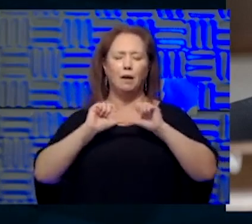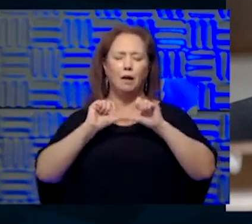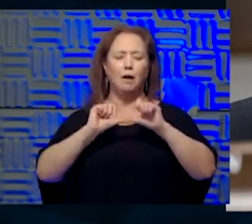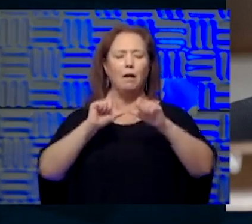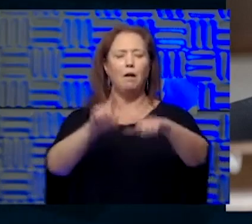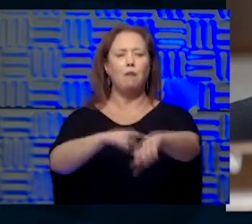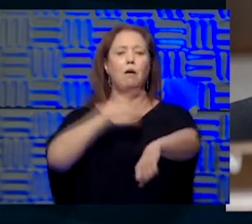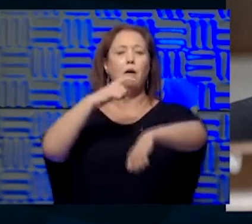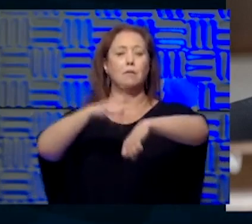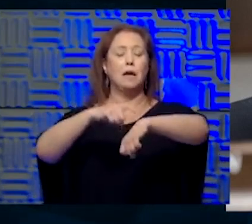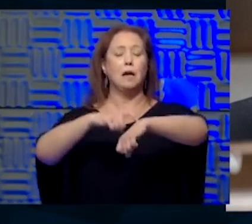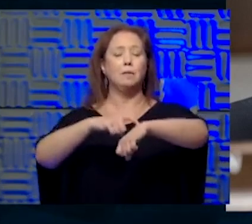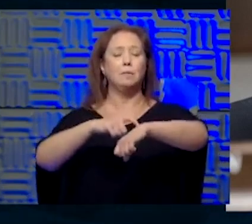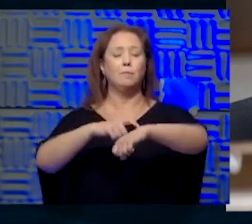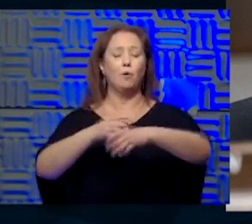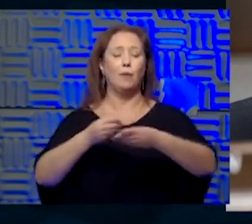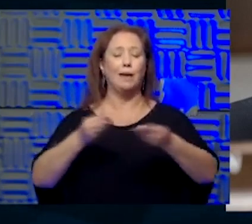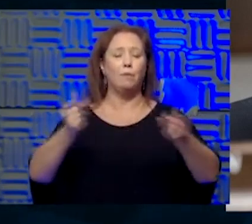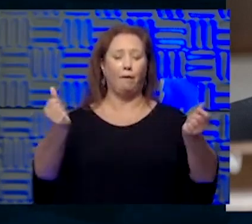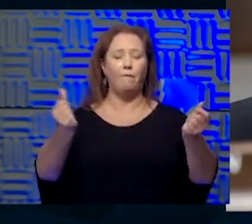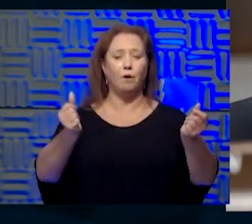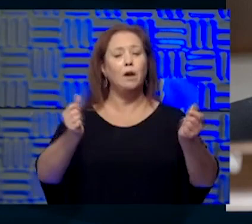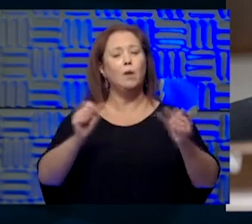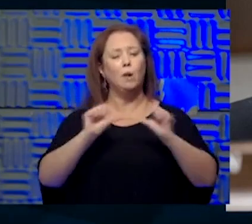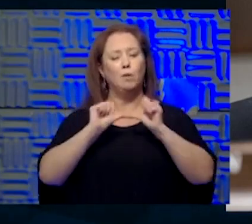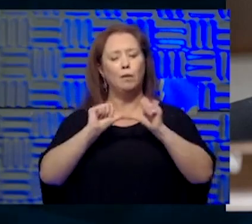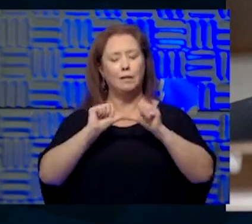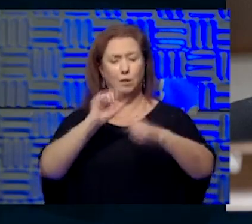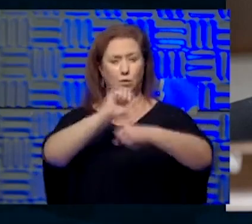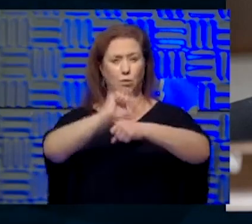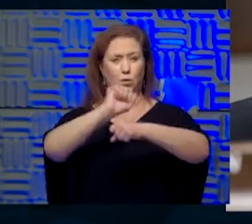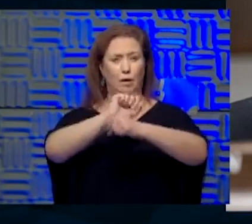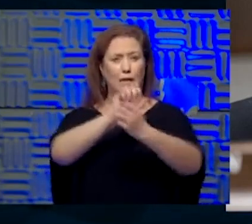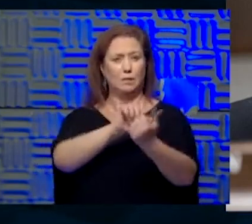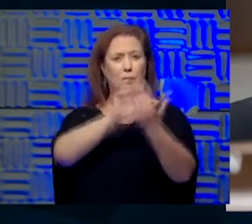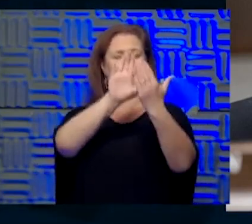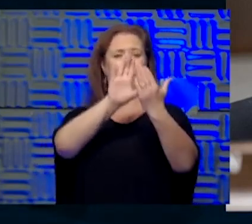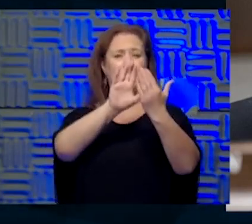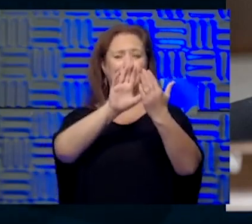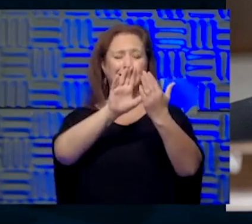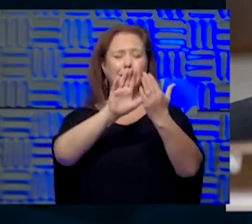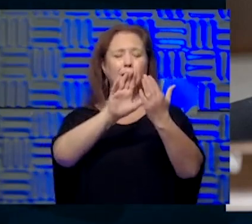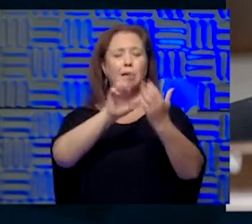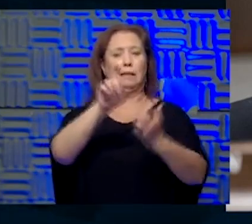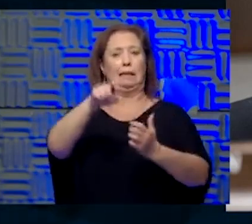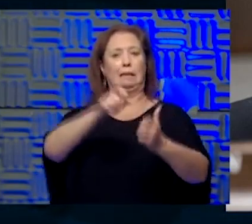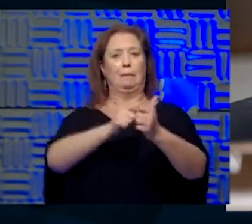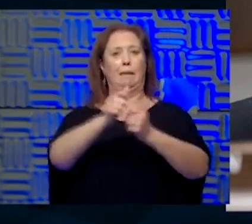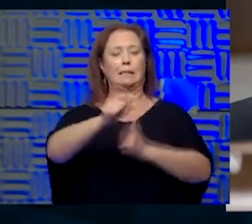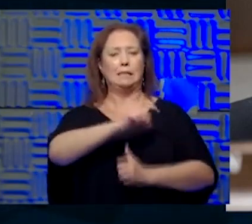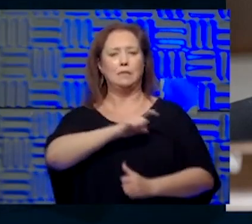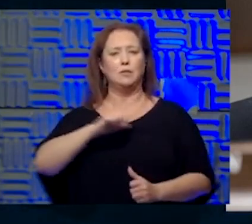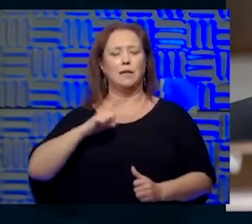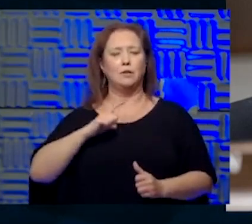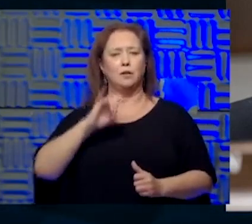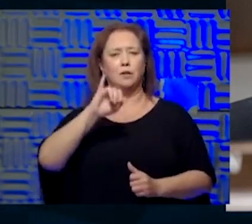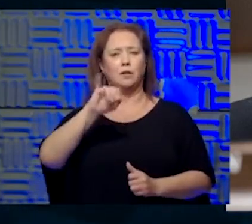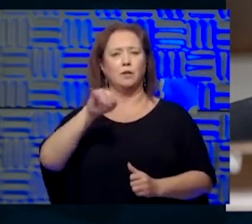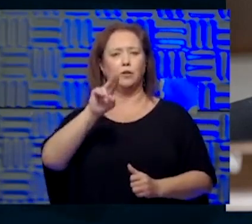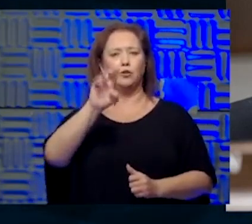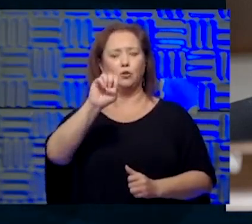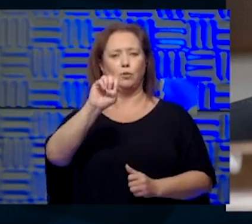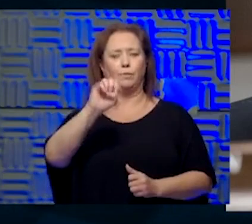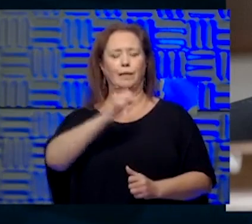work continue to work as we face a desire to pass legislation in June. Excuse me for